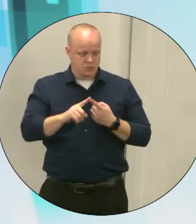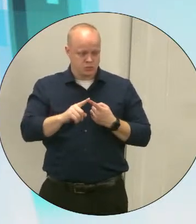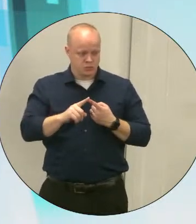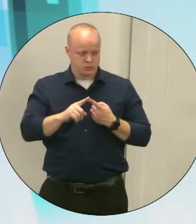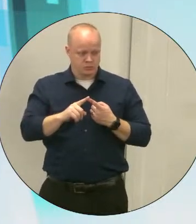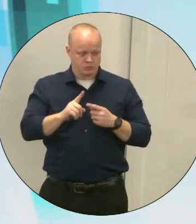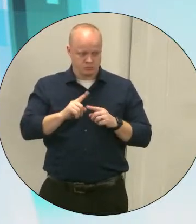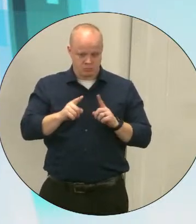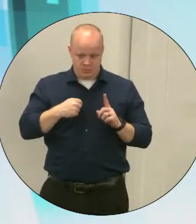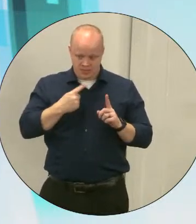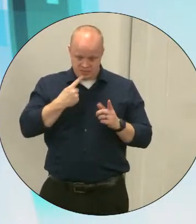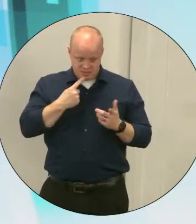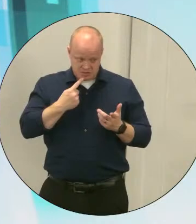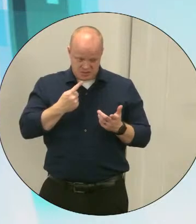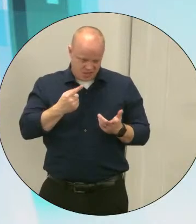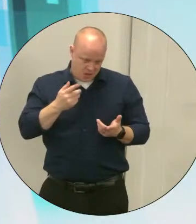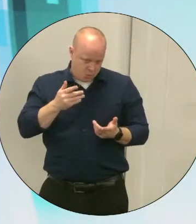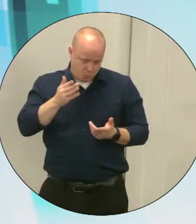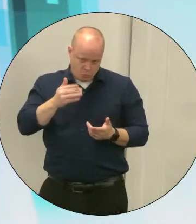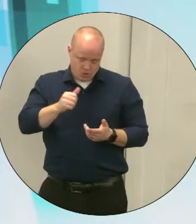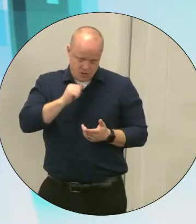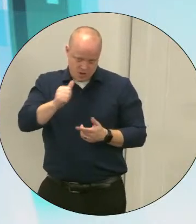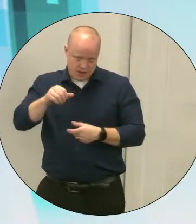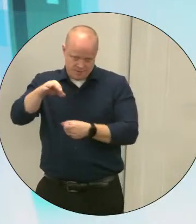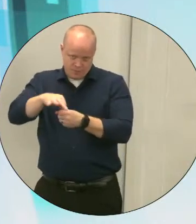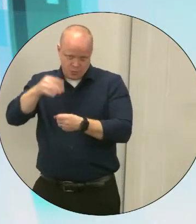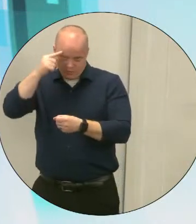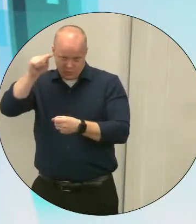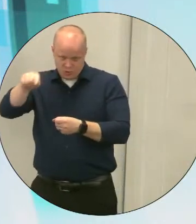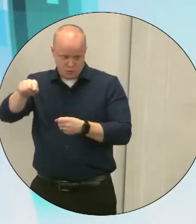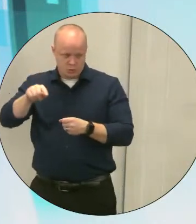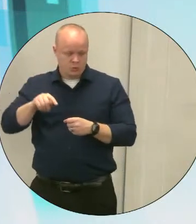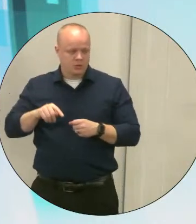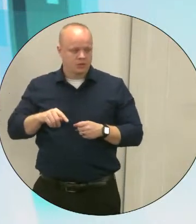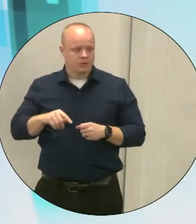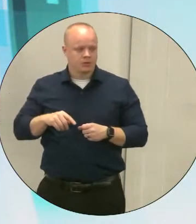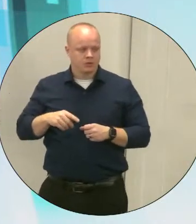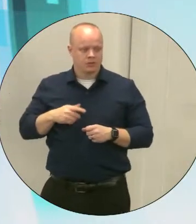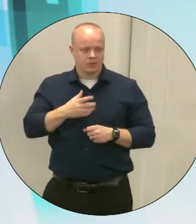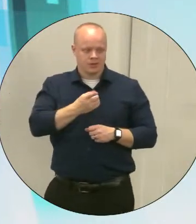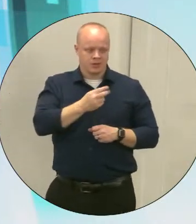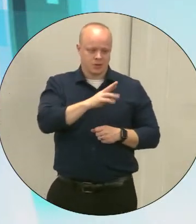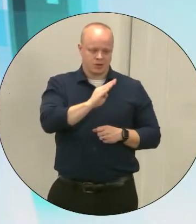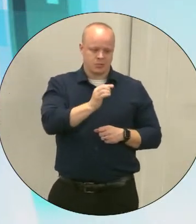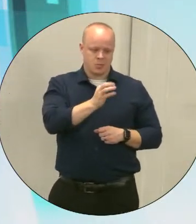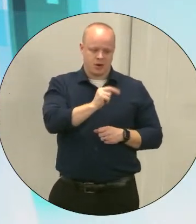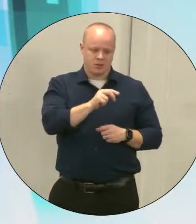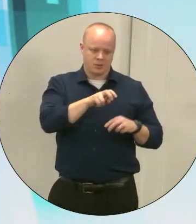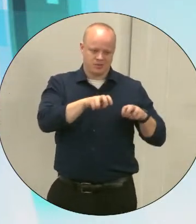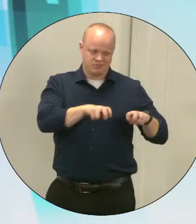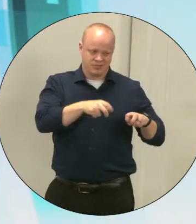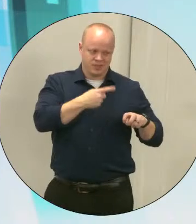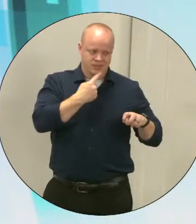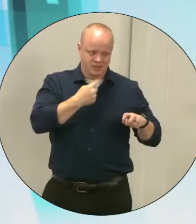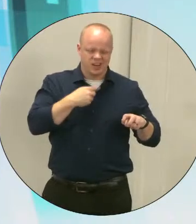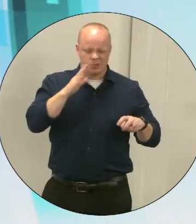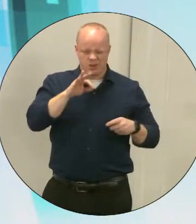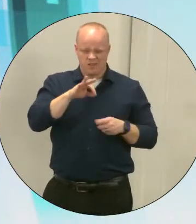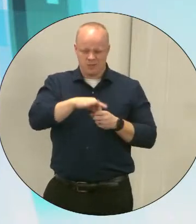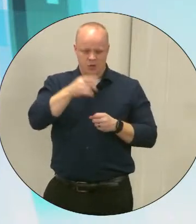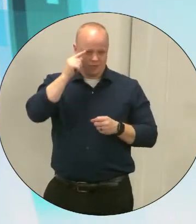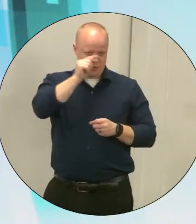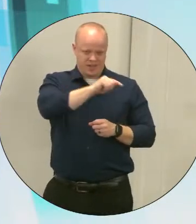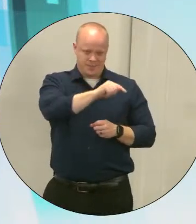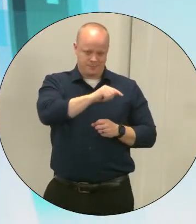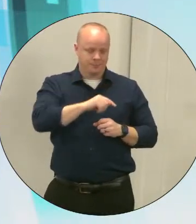but I said, I would not have voted for you. And I said, Dr. Barton was sitting right next to me, and I said, I would have voted for this